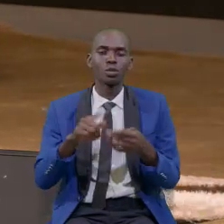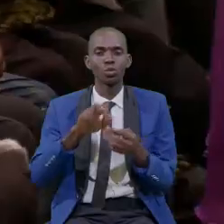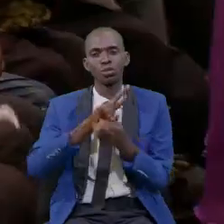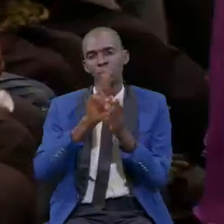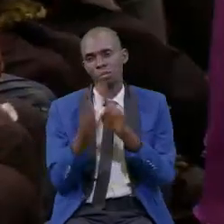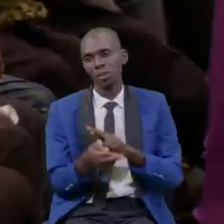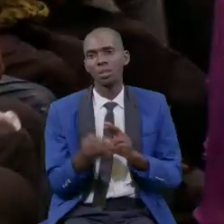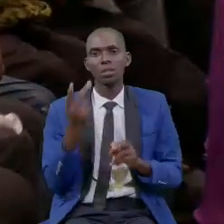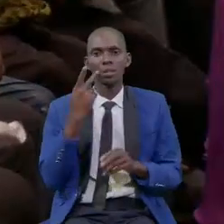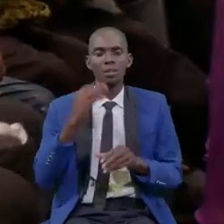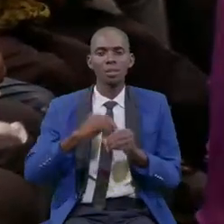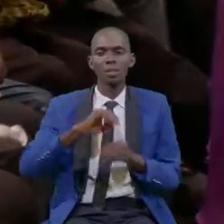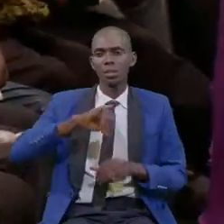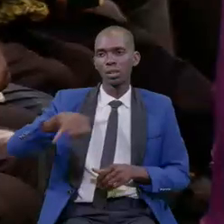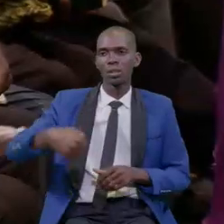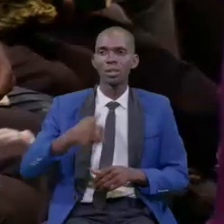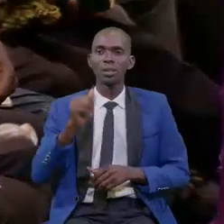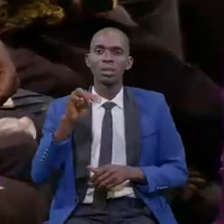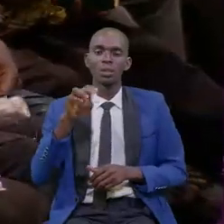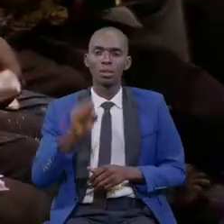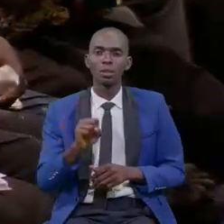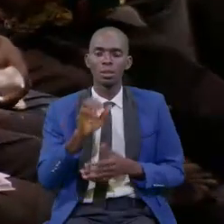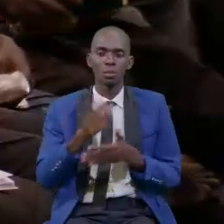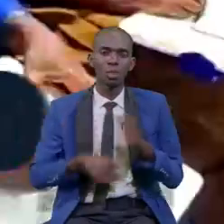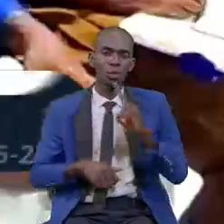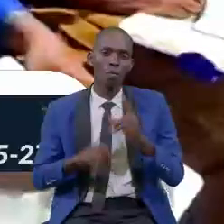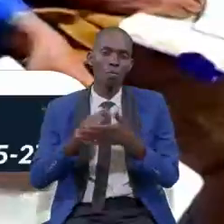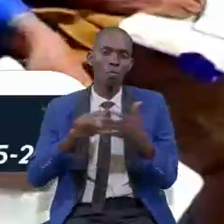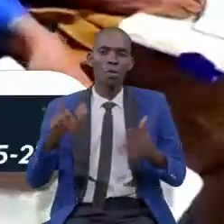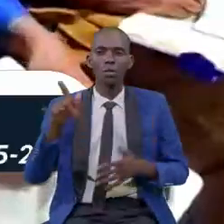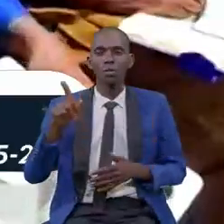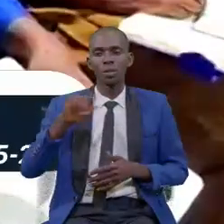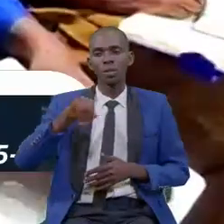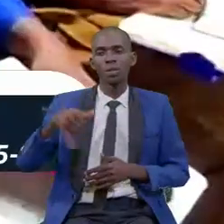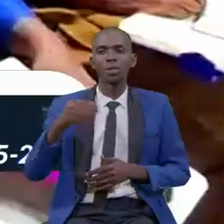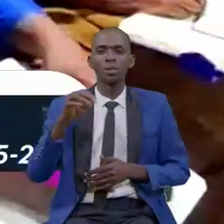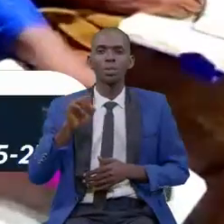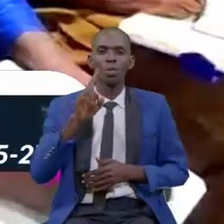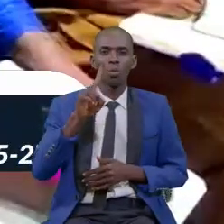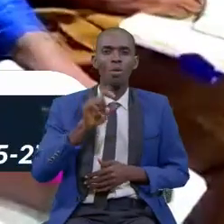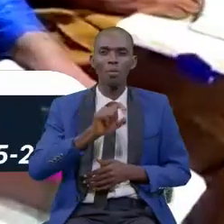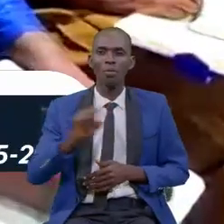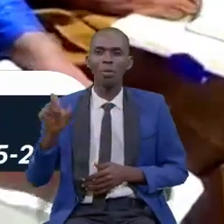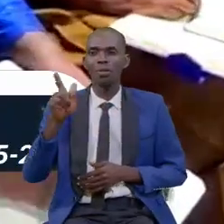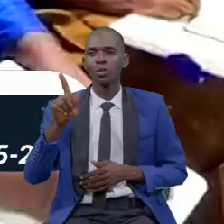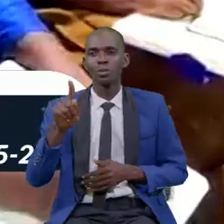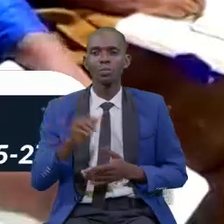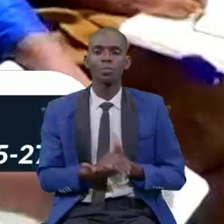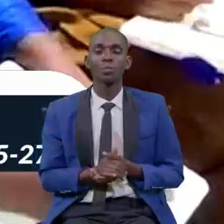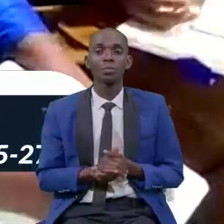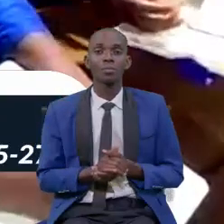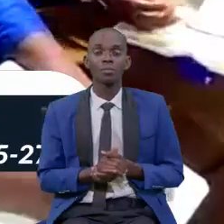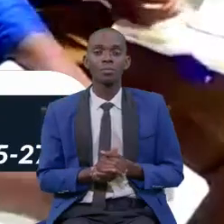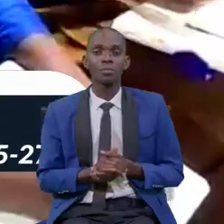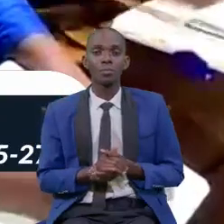we're reading from verse 21. James chapter 1, verse 21, wherefore